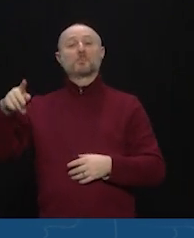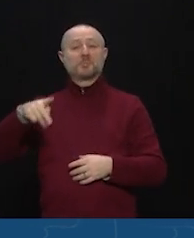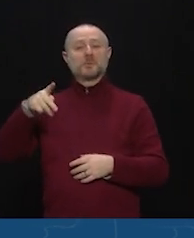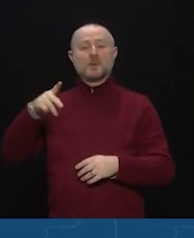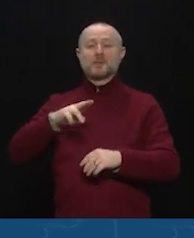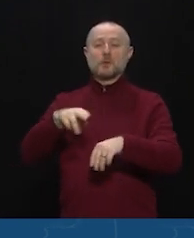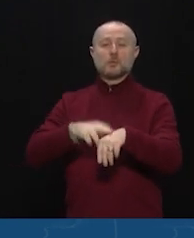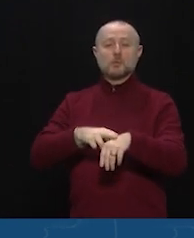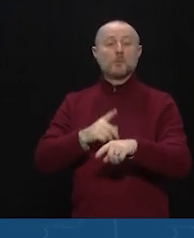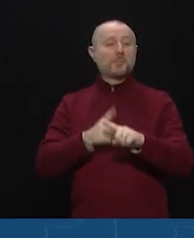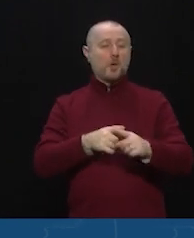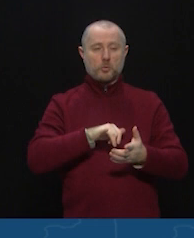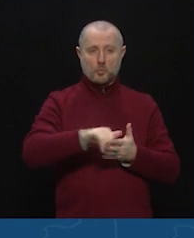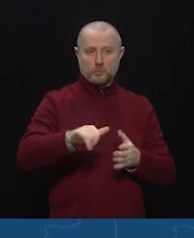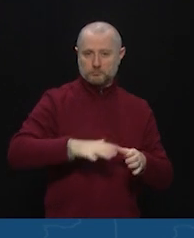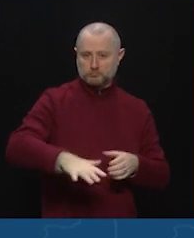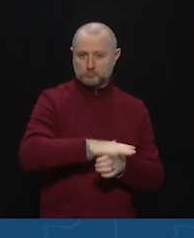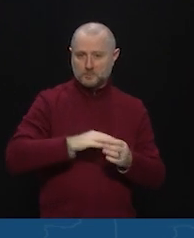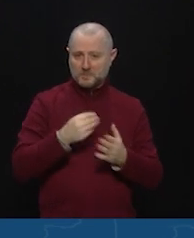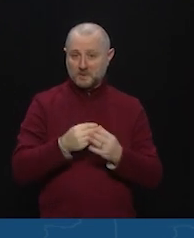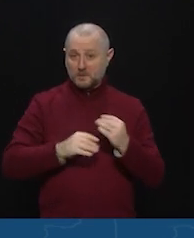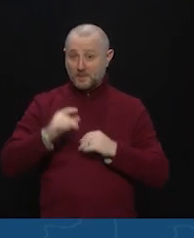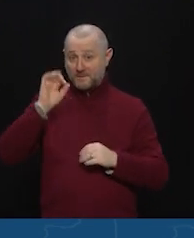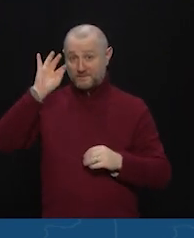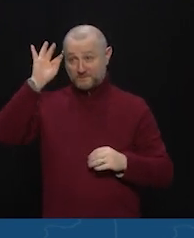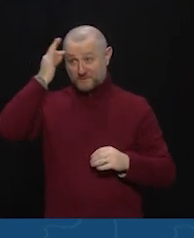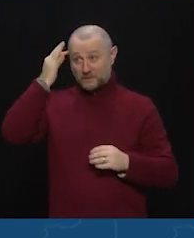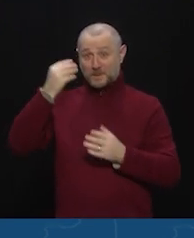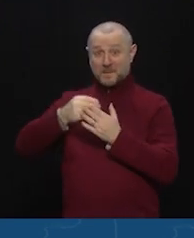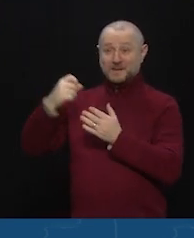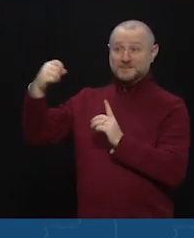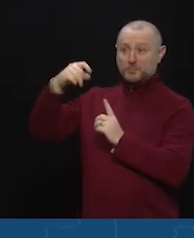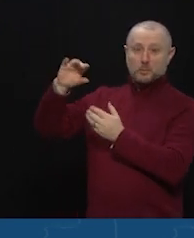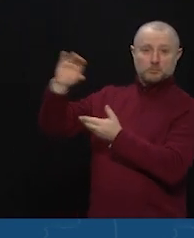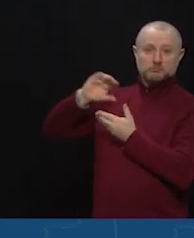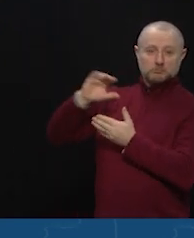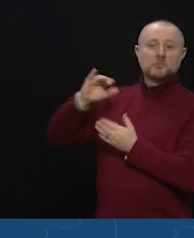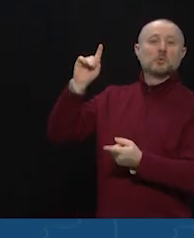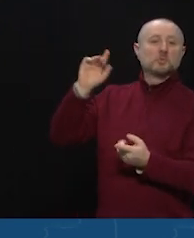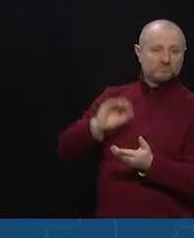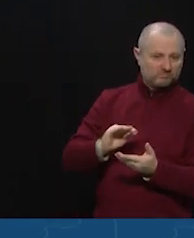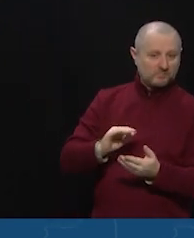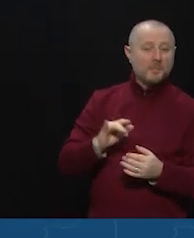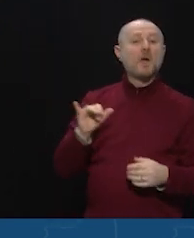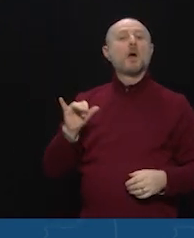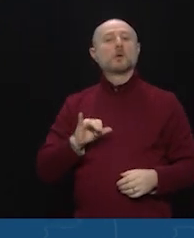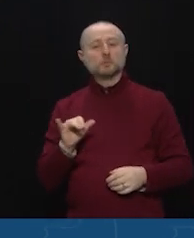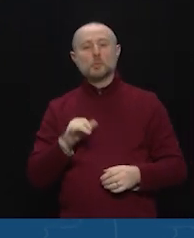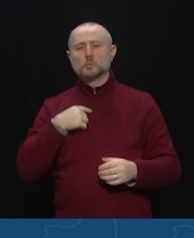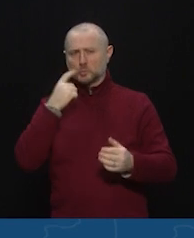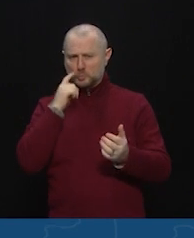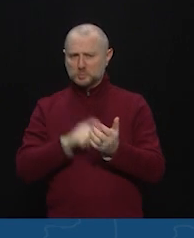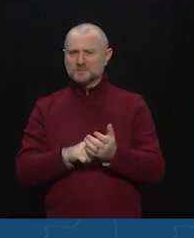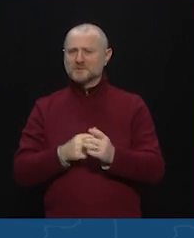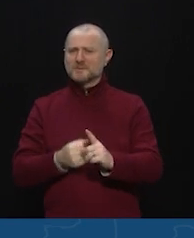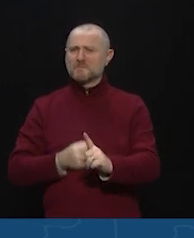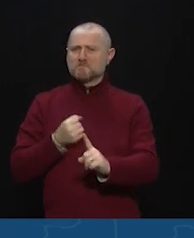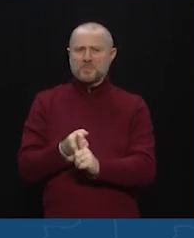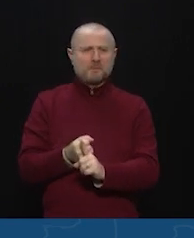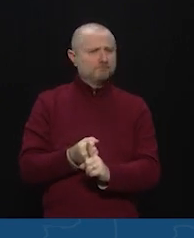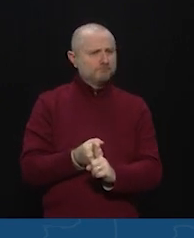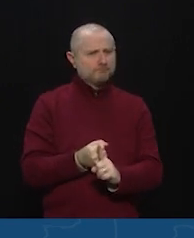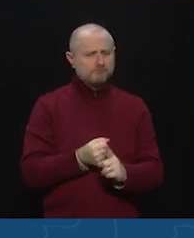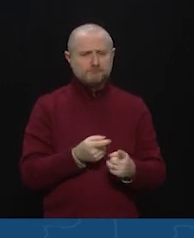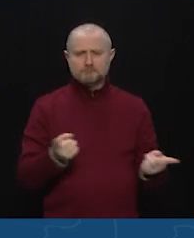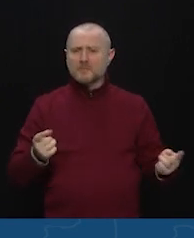again, that stimulus is declining, and we are seeing that also, that impact of that. It also impacted inflation, which we'll